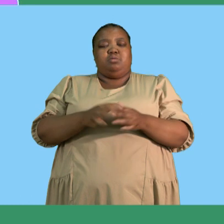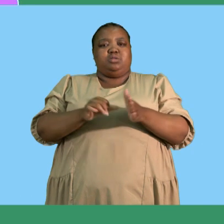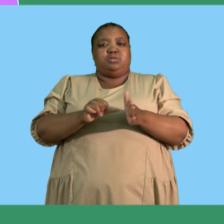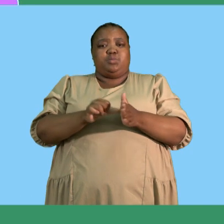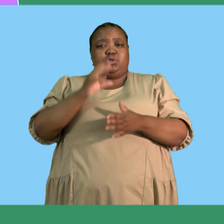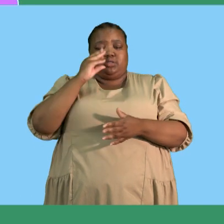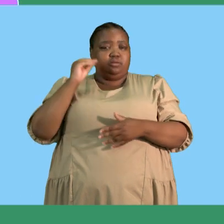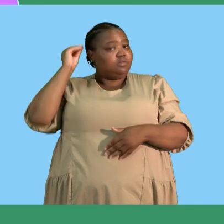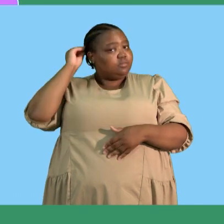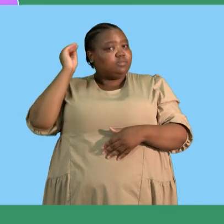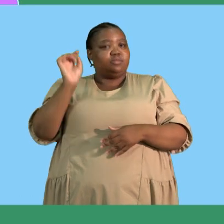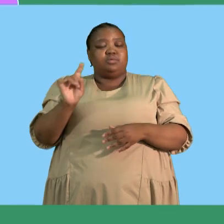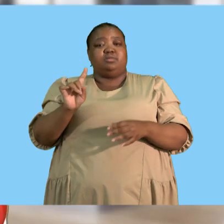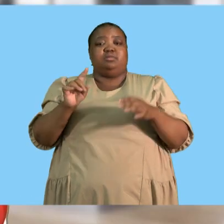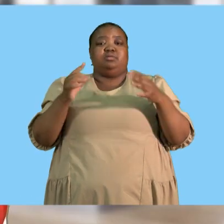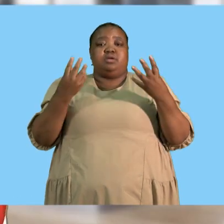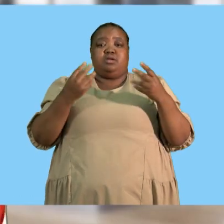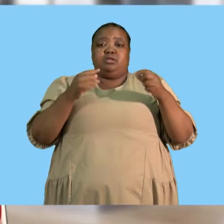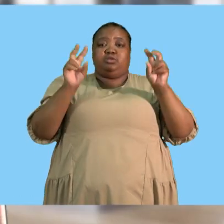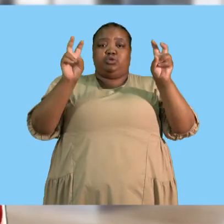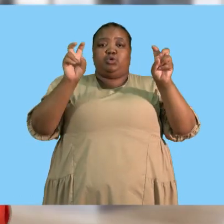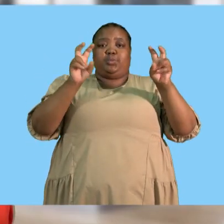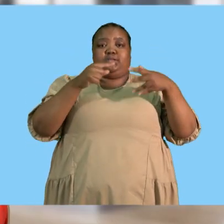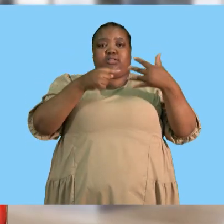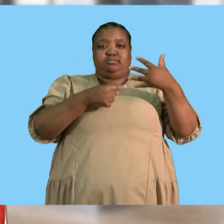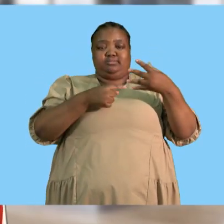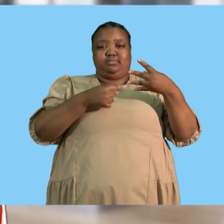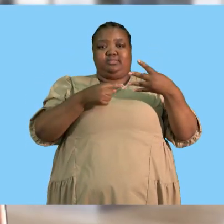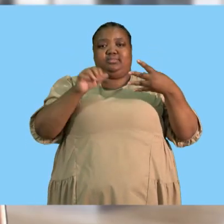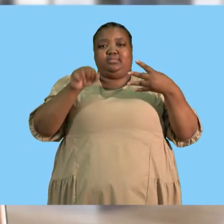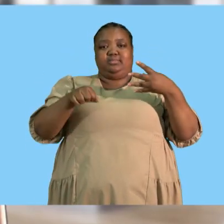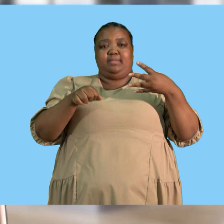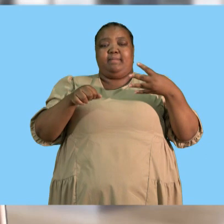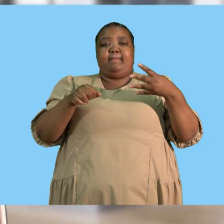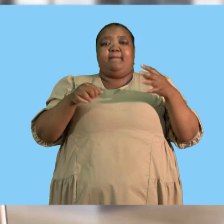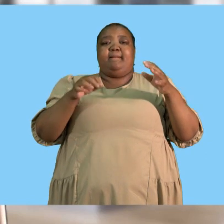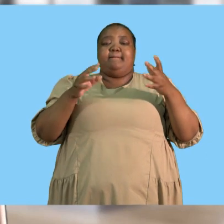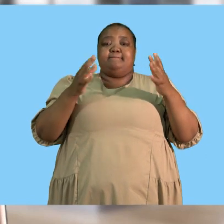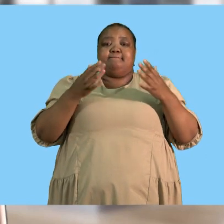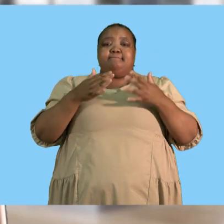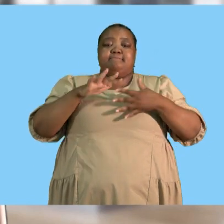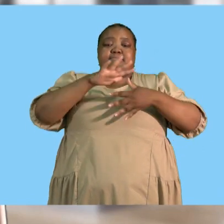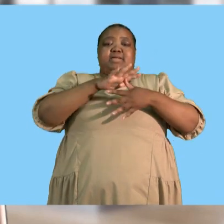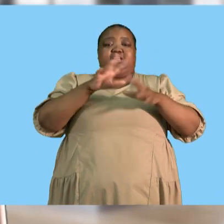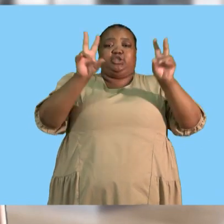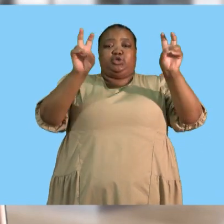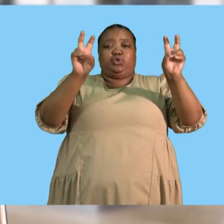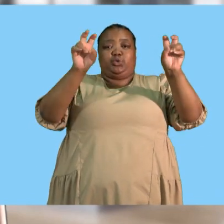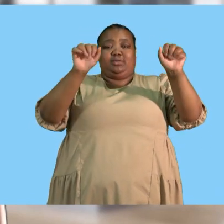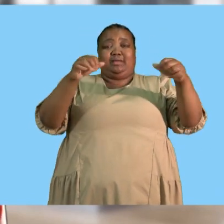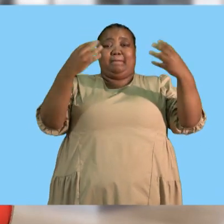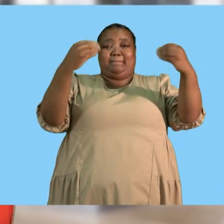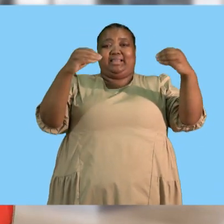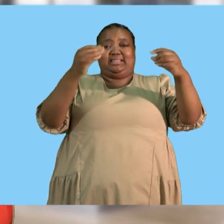you must make a note to say that all these topics combined form the main topic, which